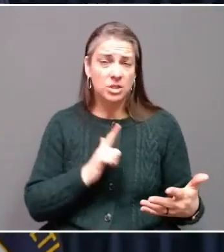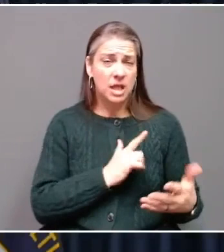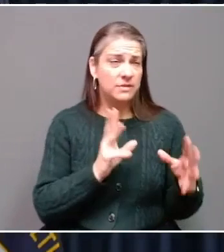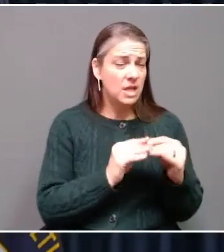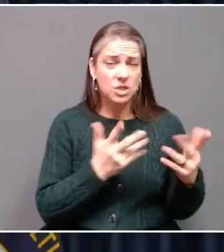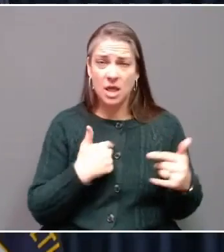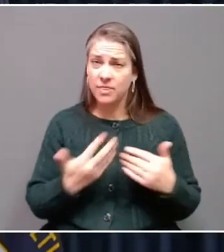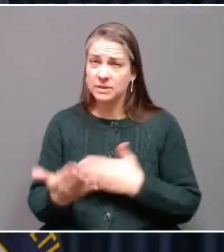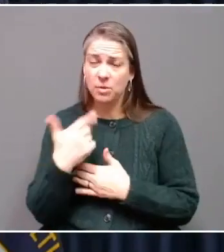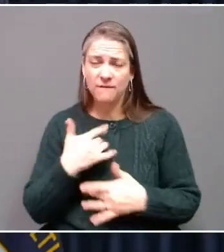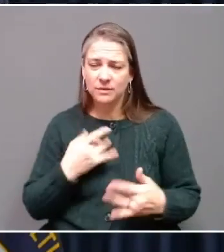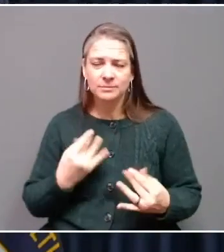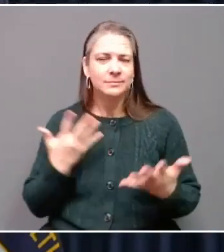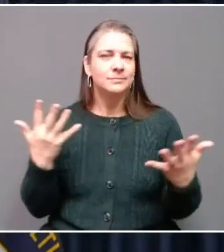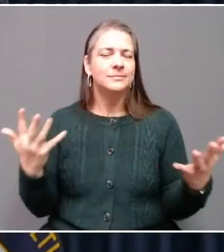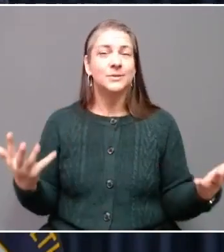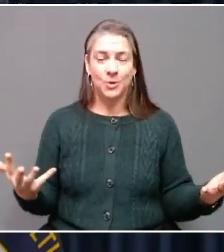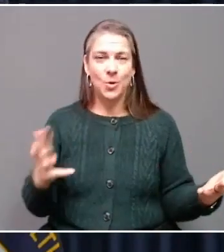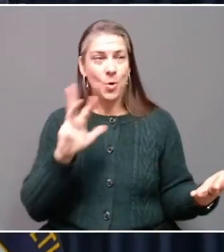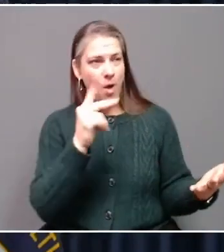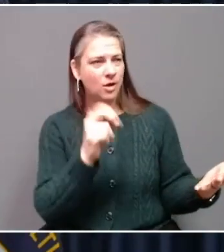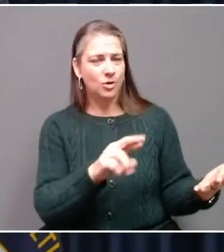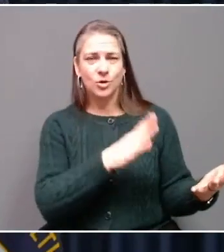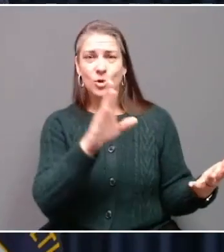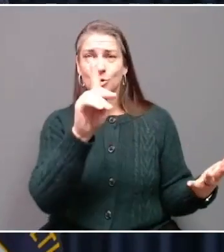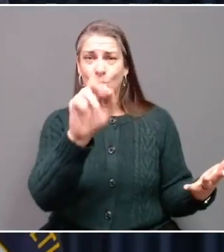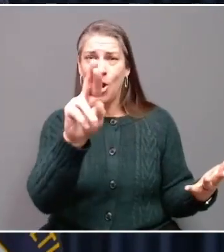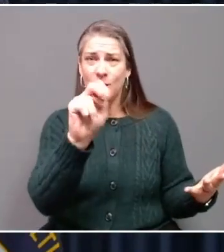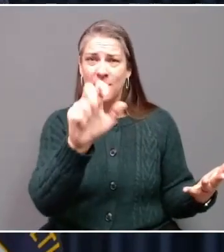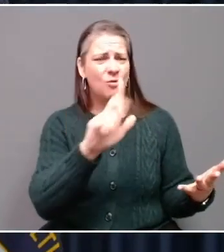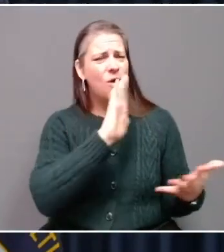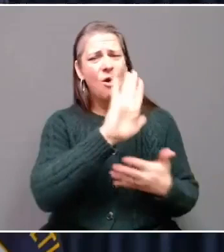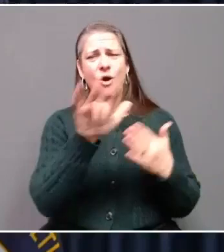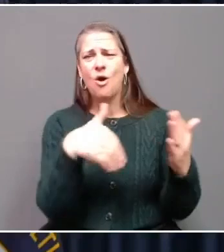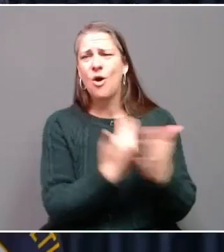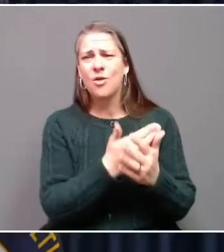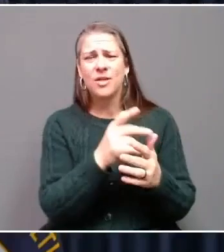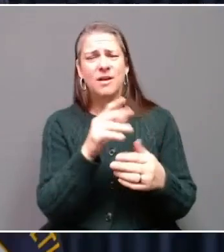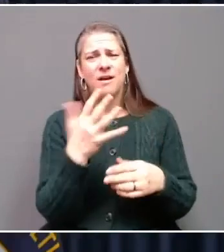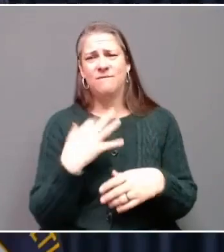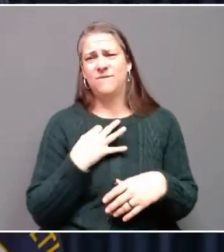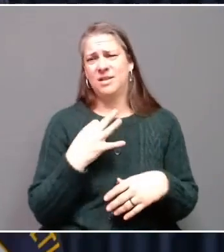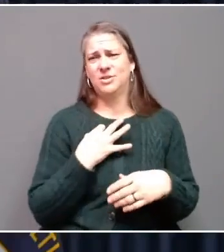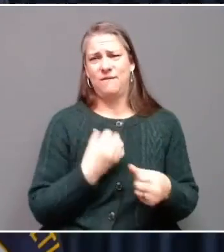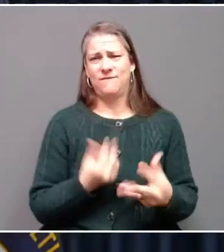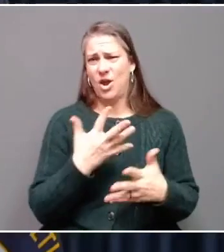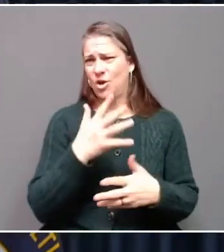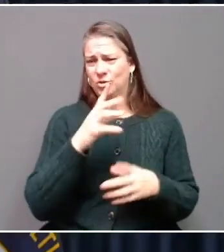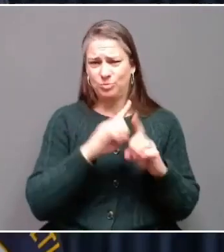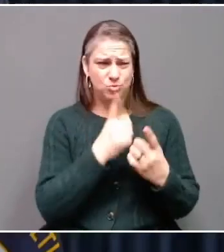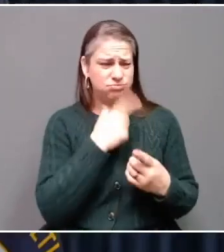are living through. So to Walker, Darnell, and the entire team of the Russo Volunteer Fire Department, thank you